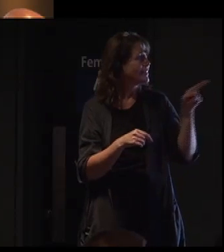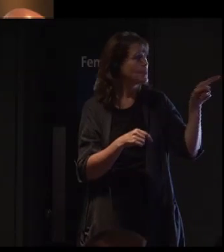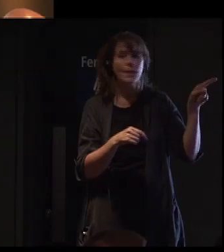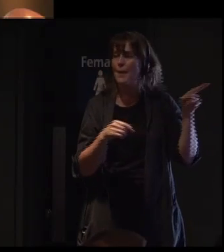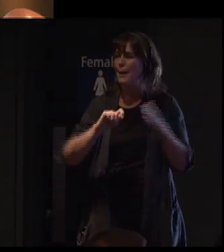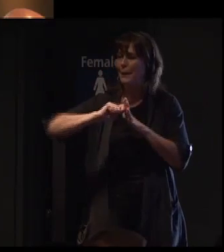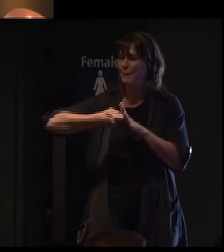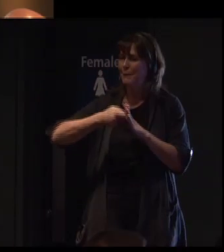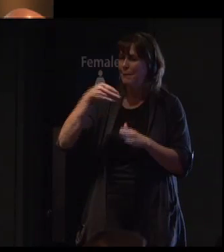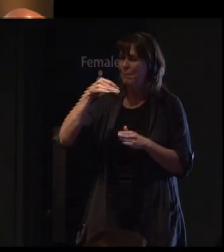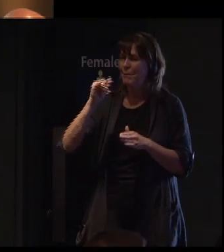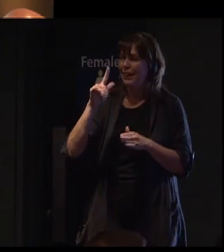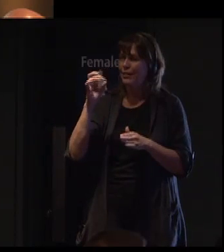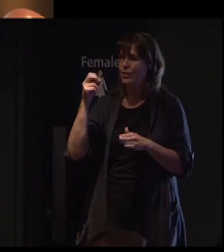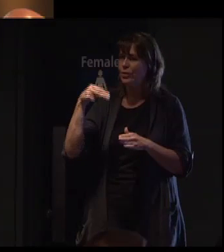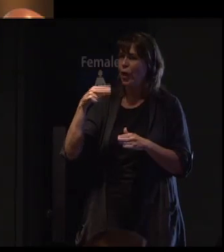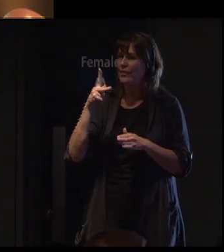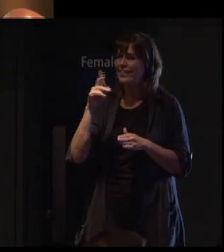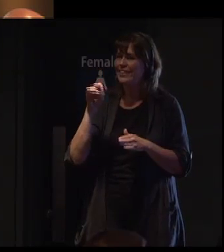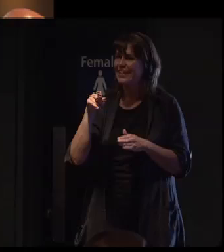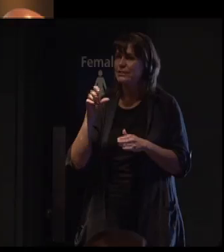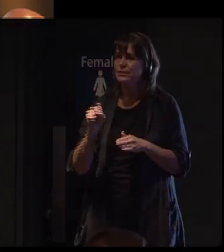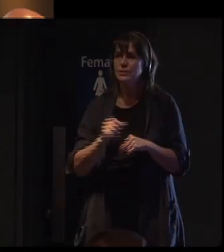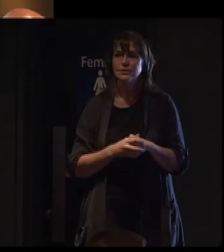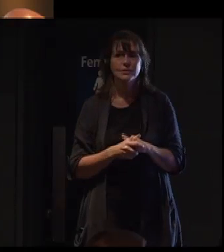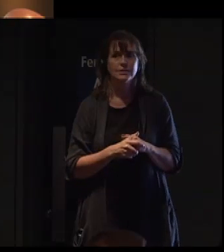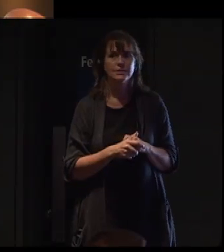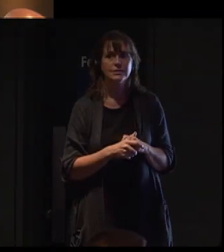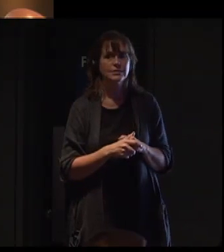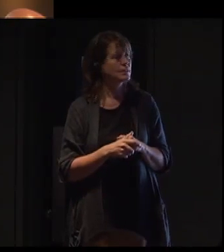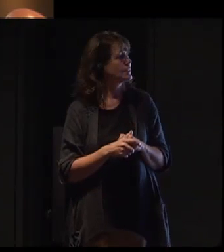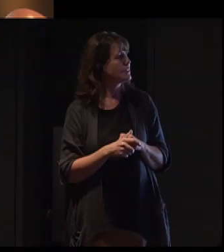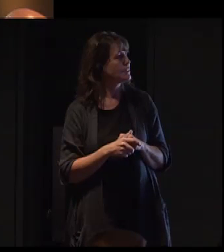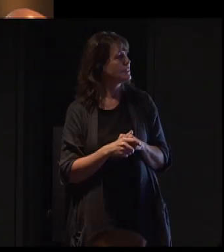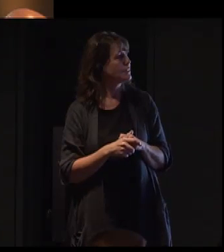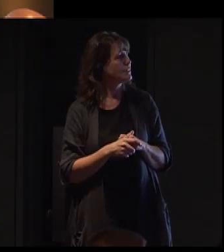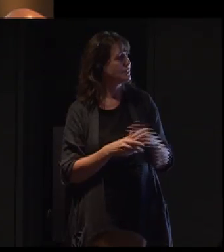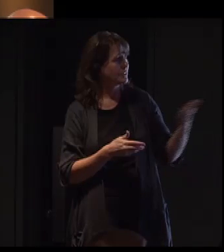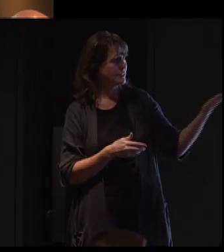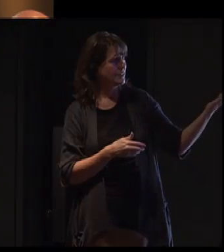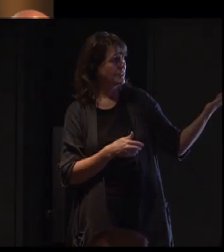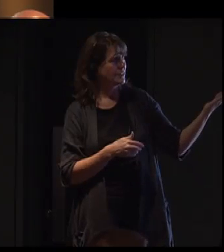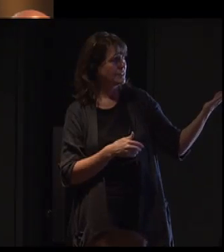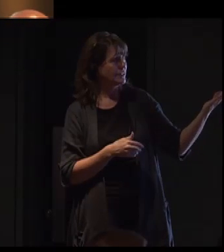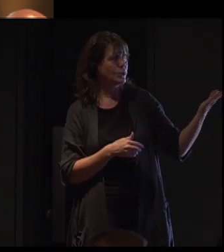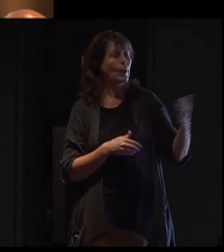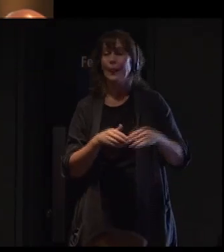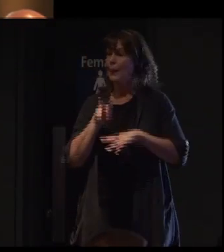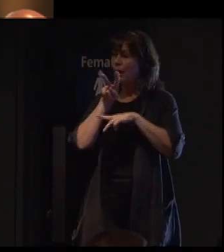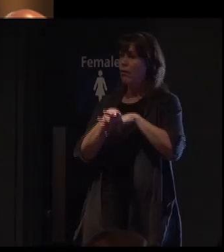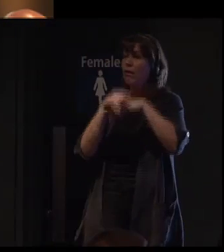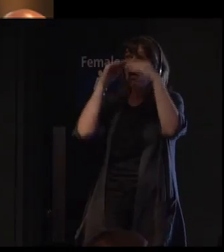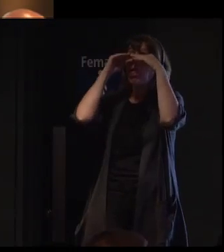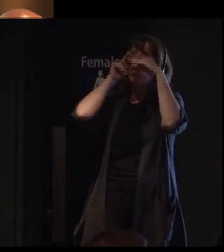me. Pitch view. Well, here you see, of course, a terrible example of poor pitch view,